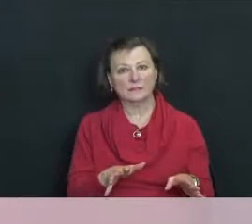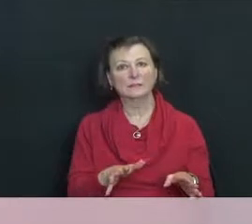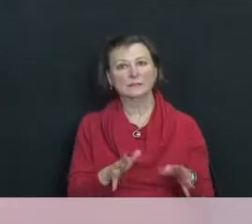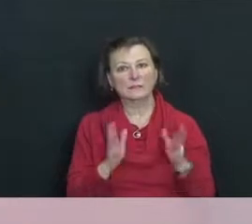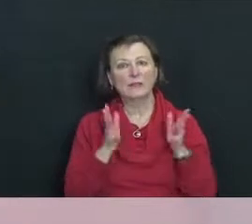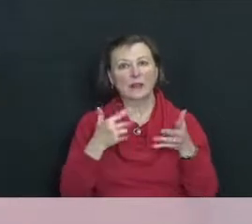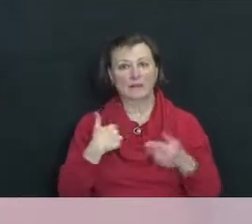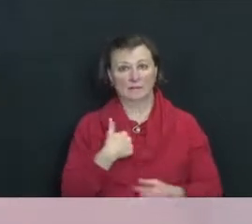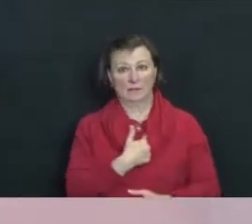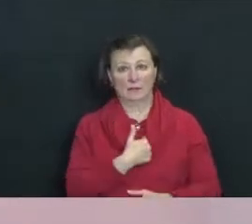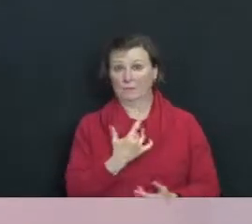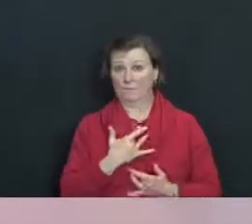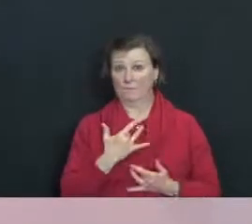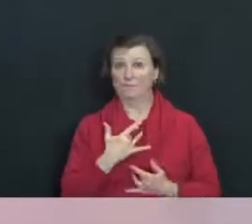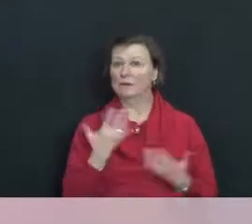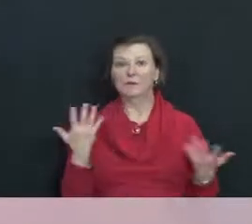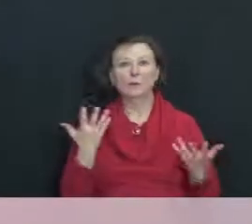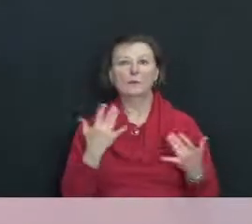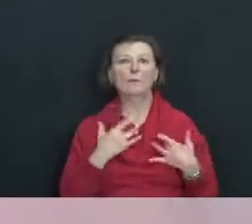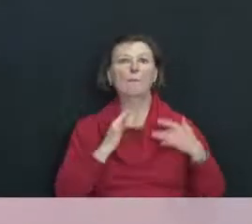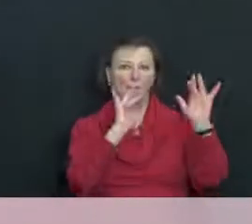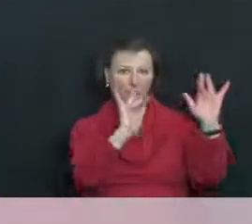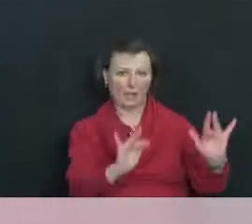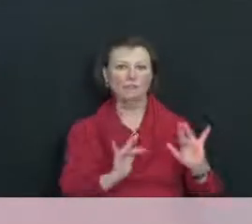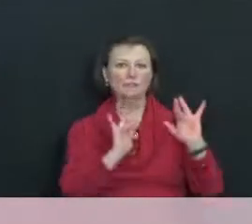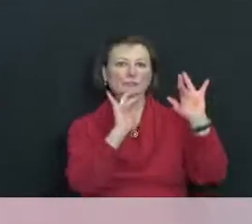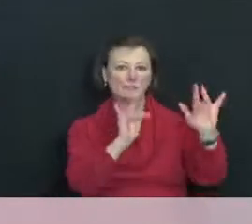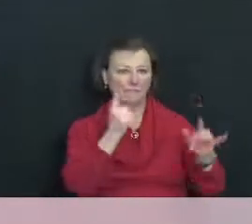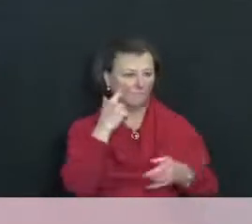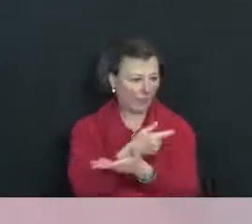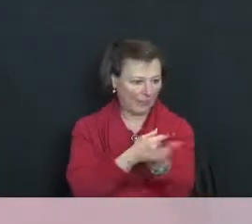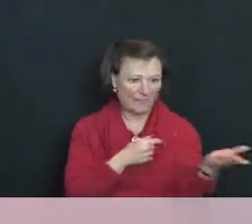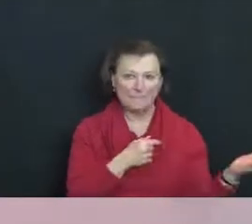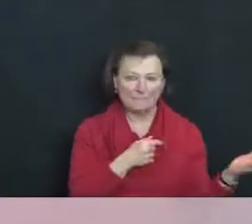feel compassion for them,